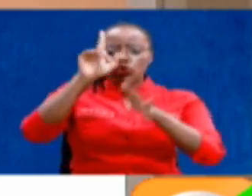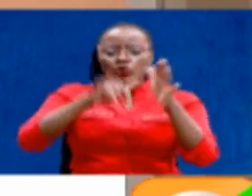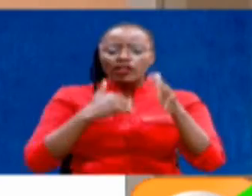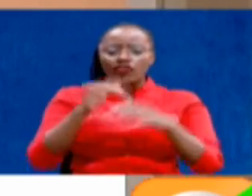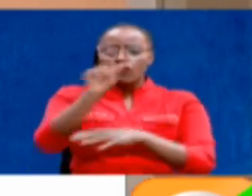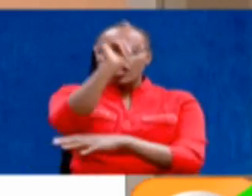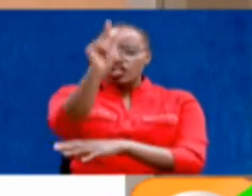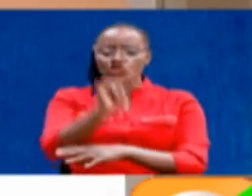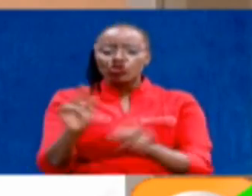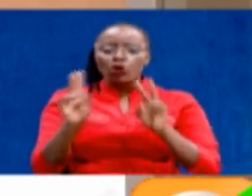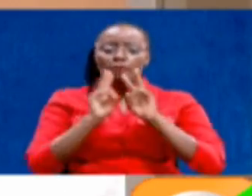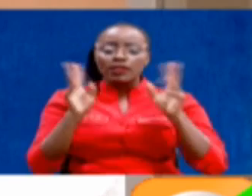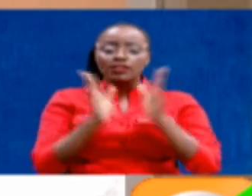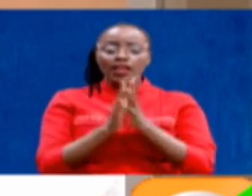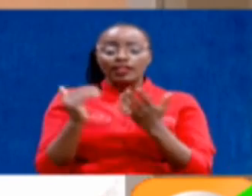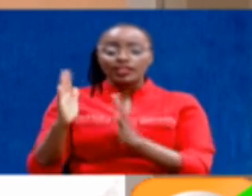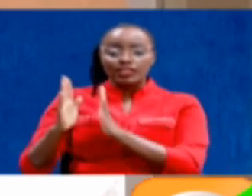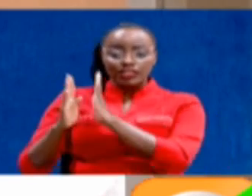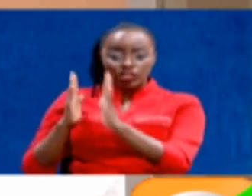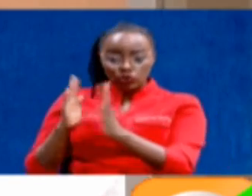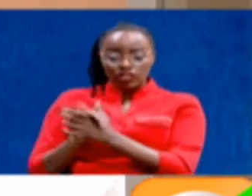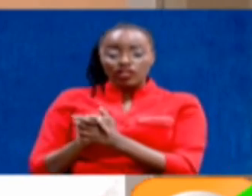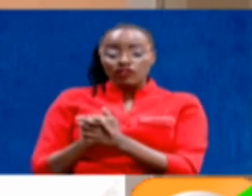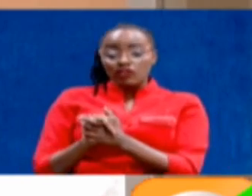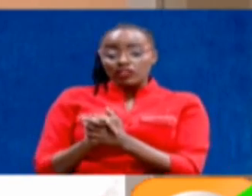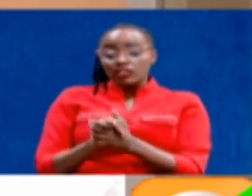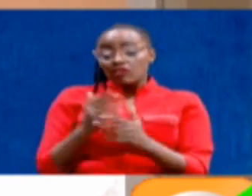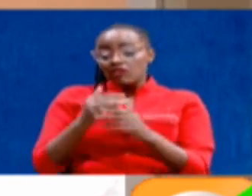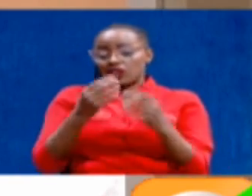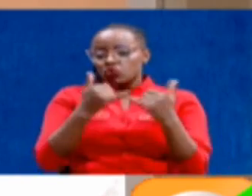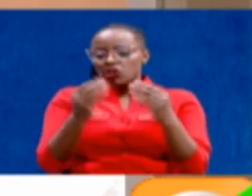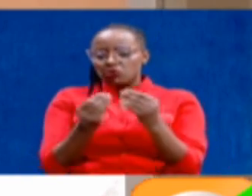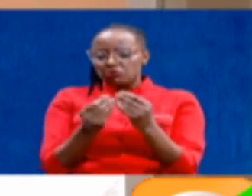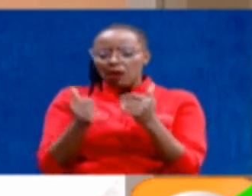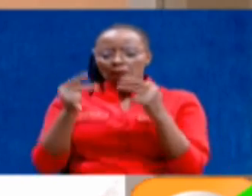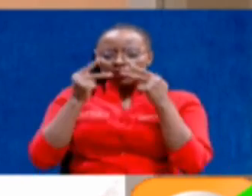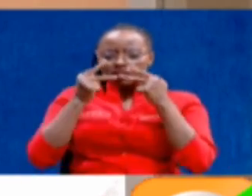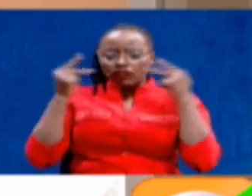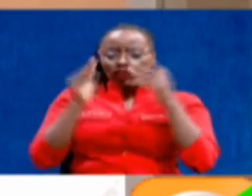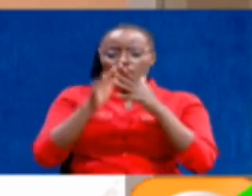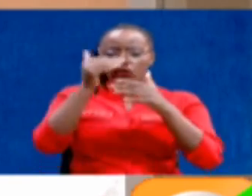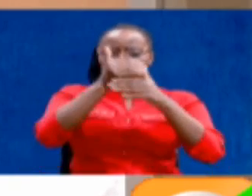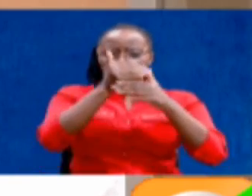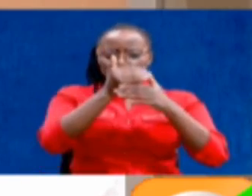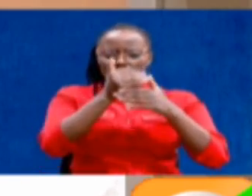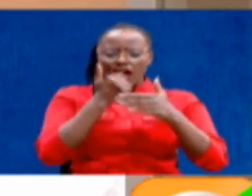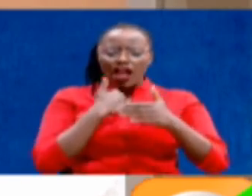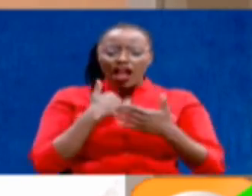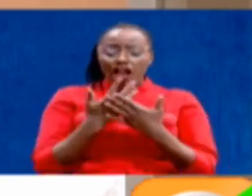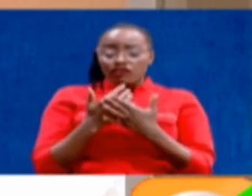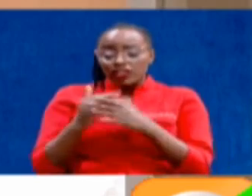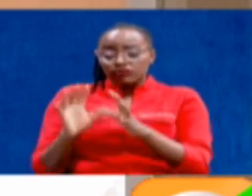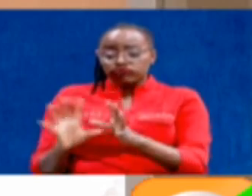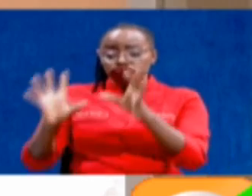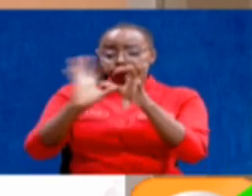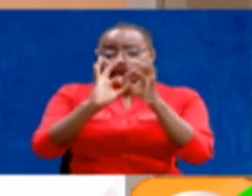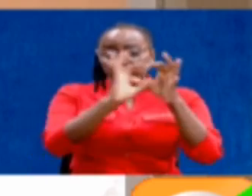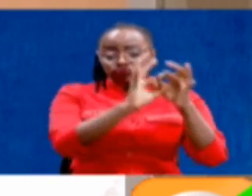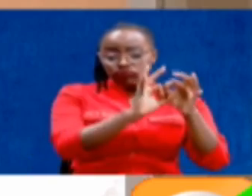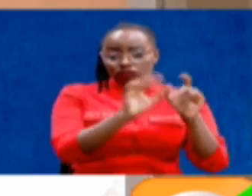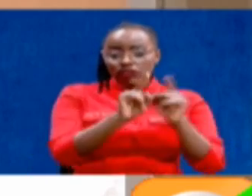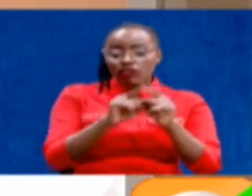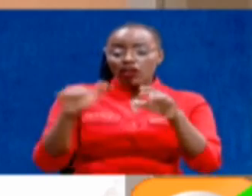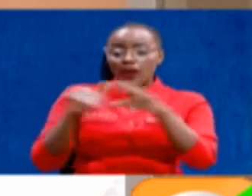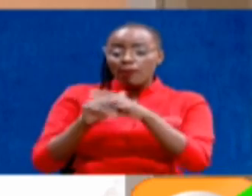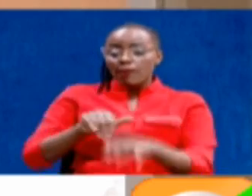fostering regional peace and security, countering terrorism, and building multilateral bridges. As a member of